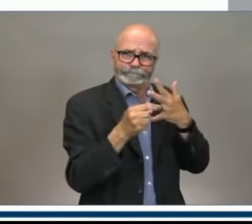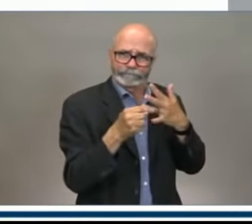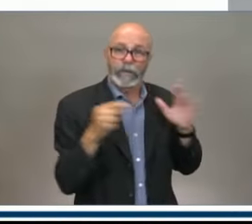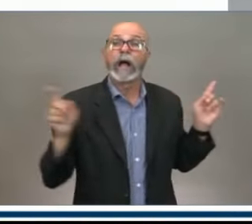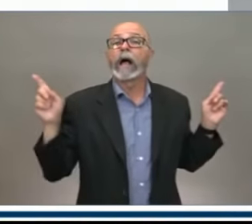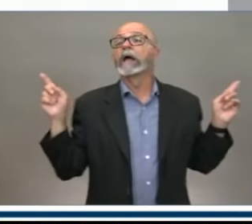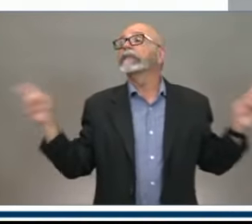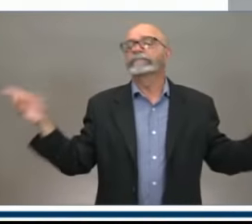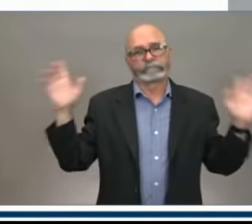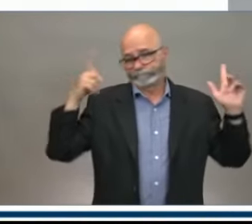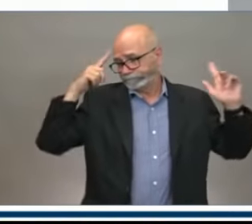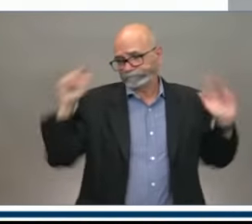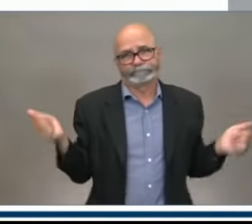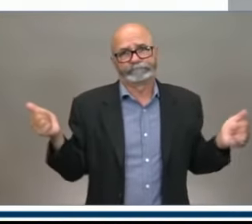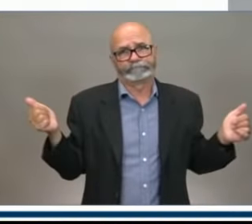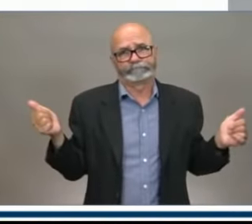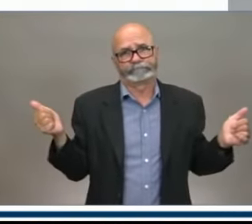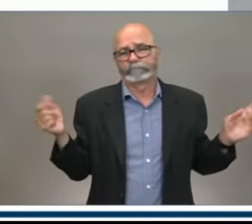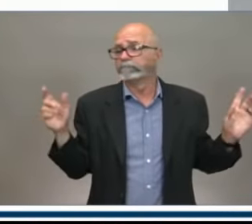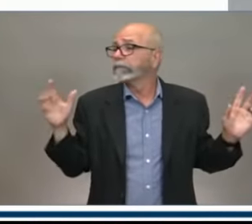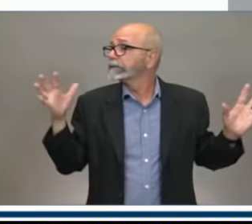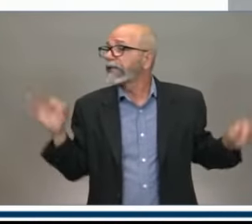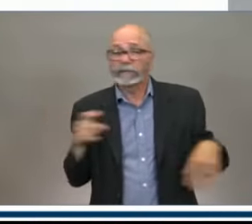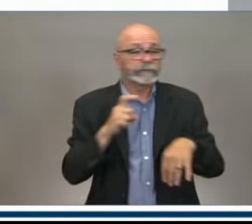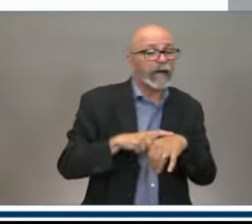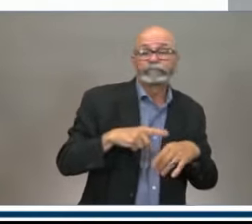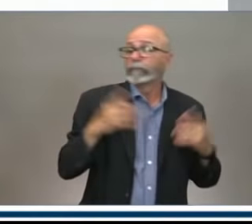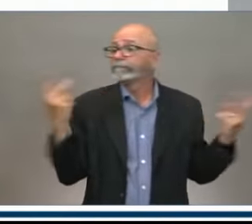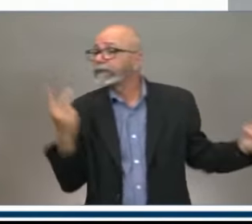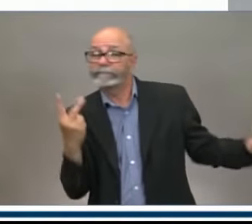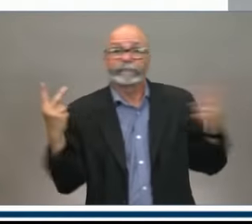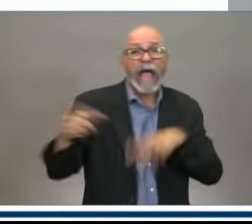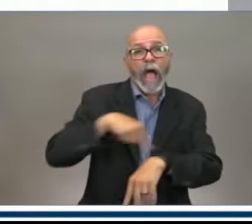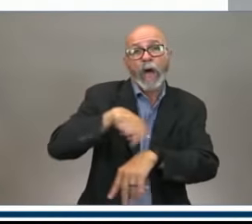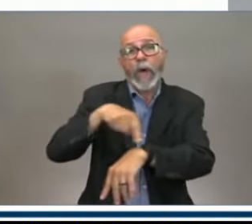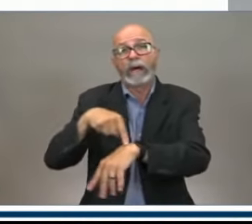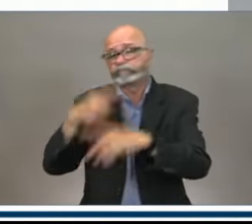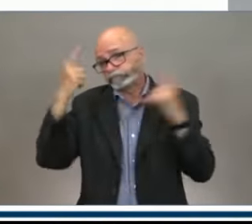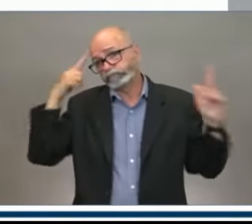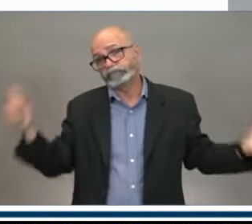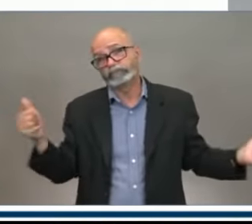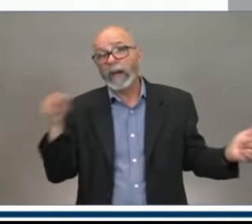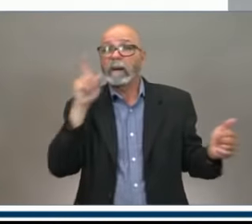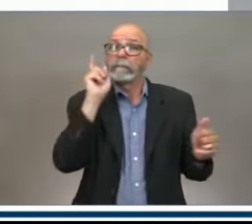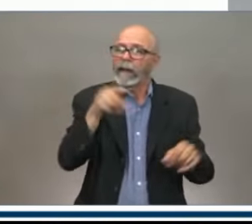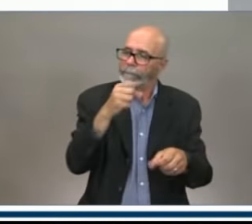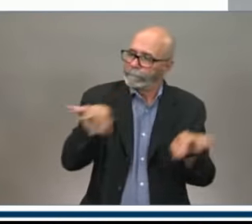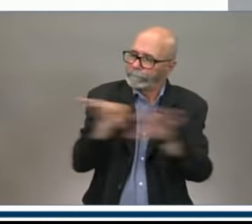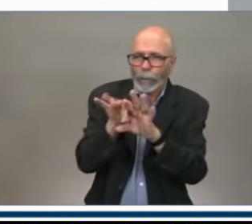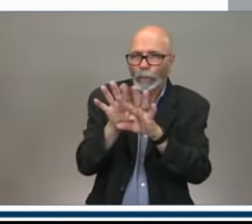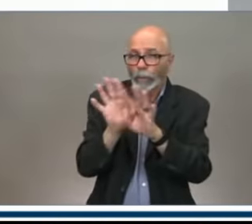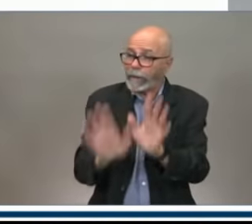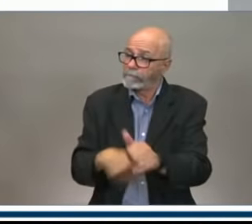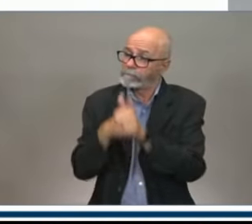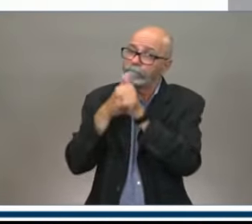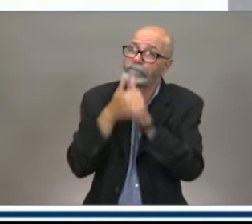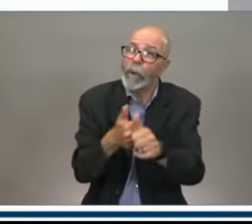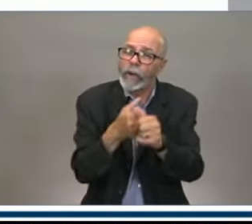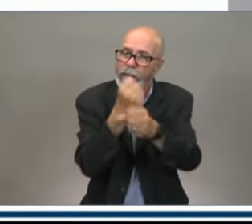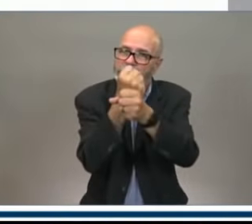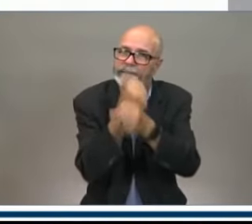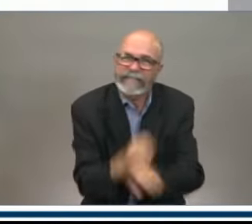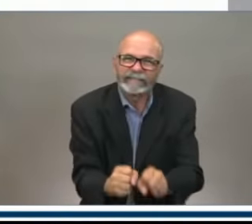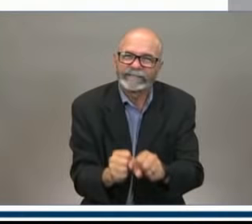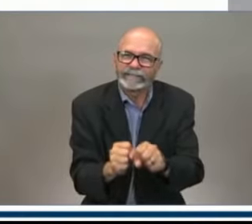as those parameters, safety parameters, are being met, it really is the facility's responsibility to work out all the